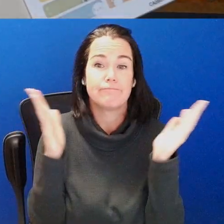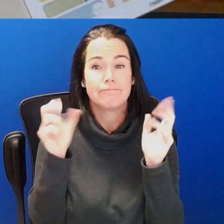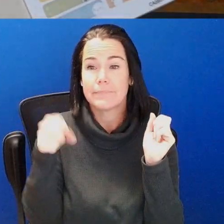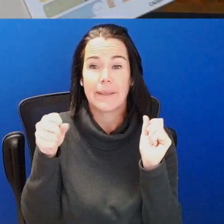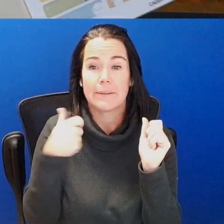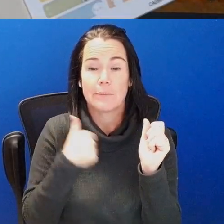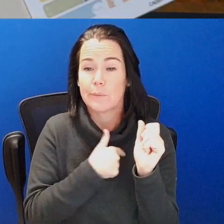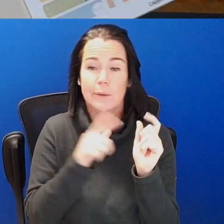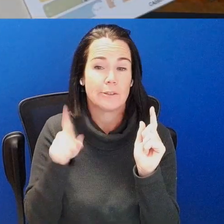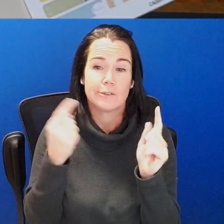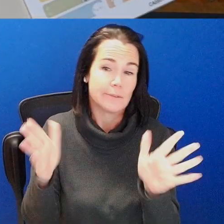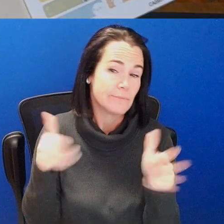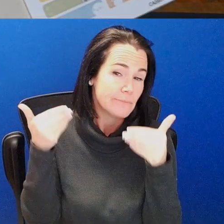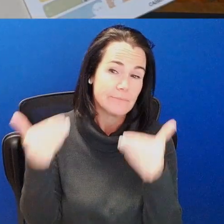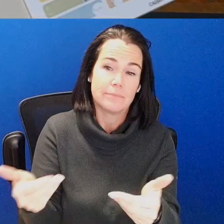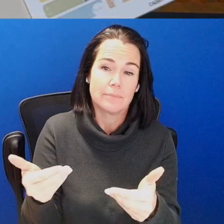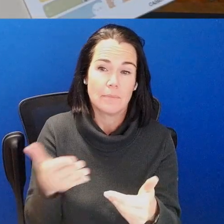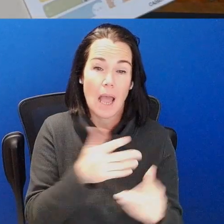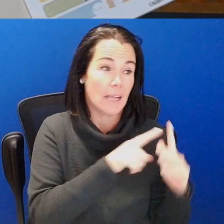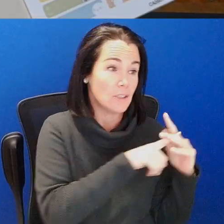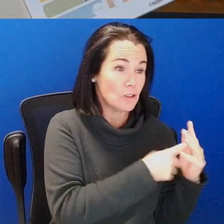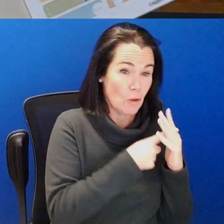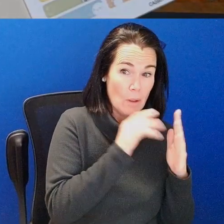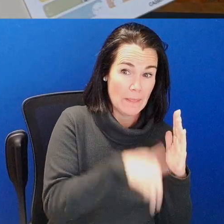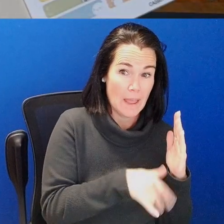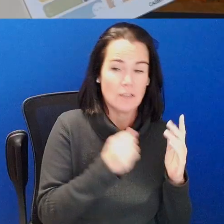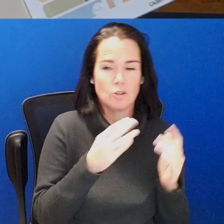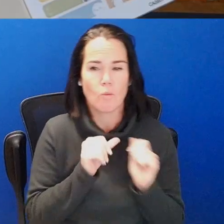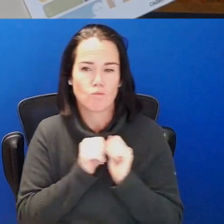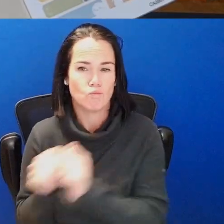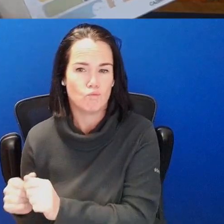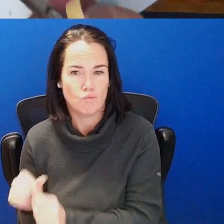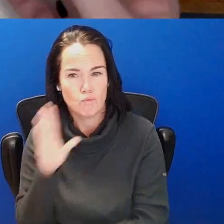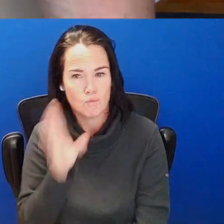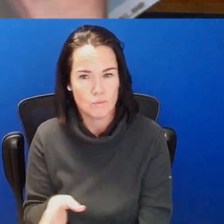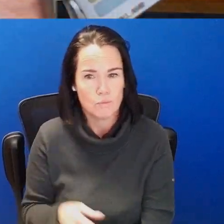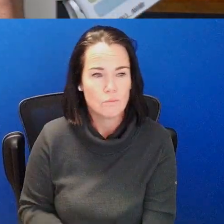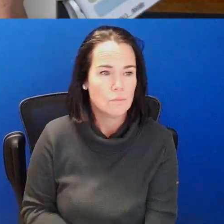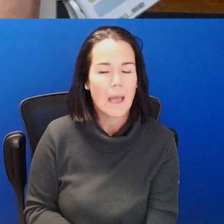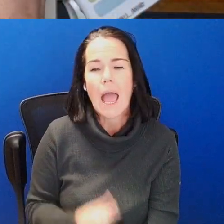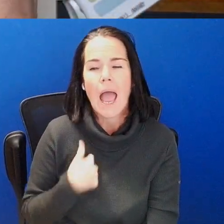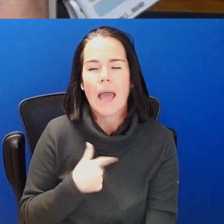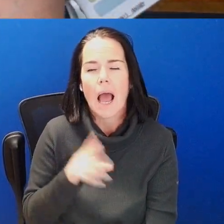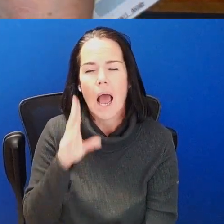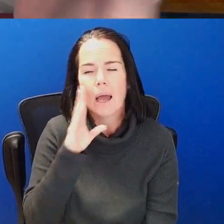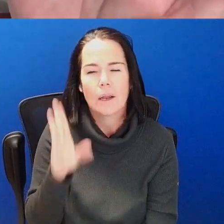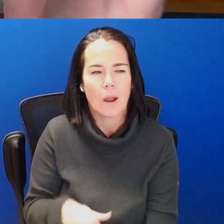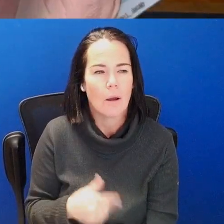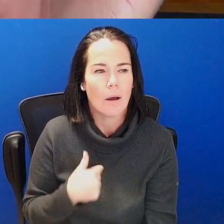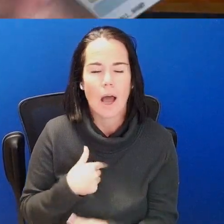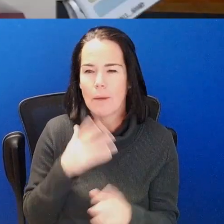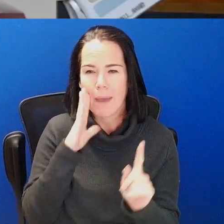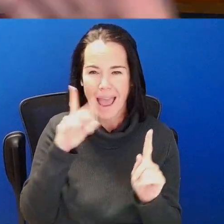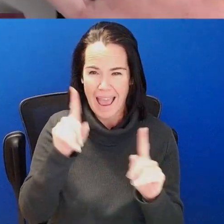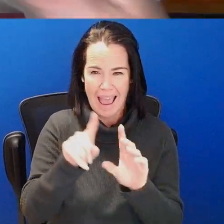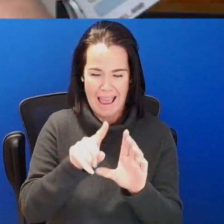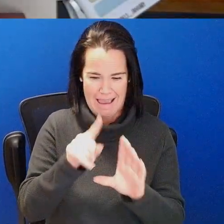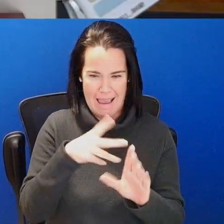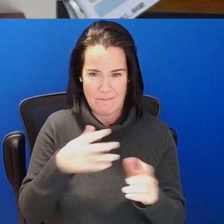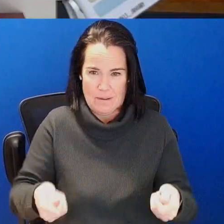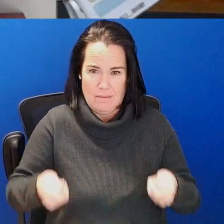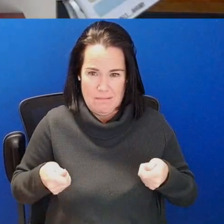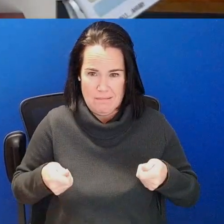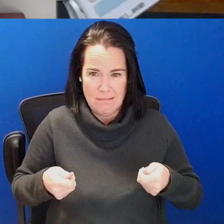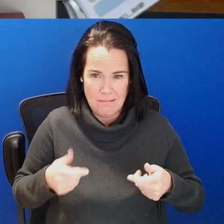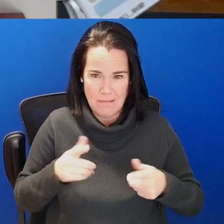yes, we're just gonna make it happen because sure, I started it, let's continue doing it. And yes, I know I'm like halfway off